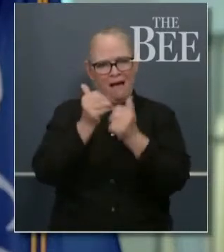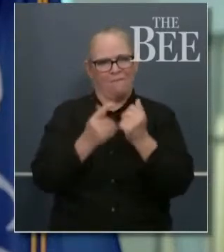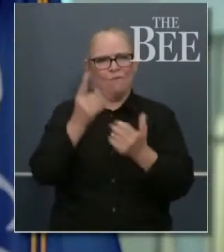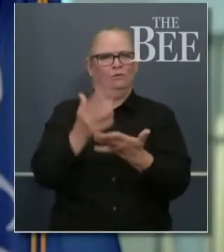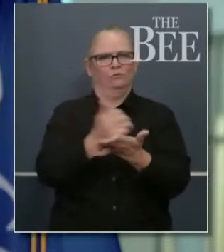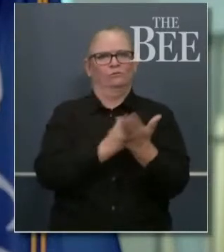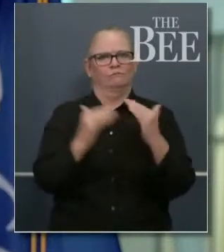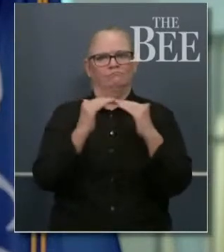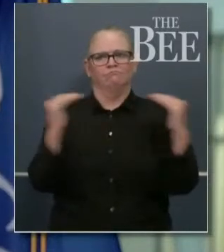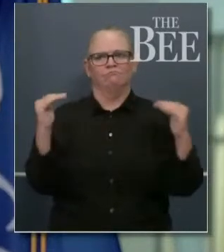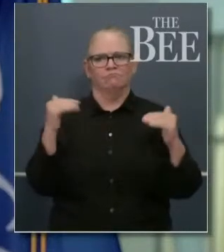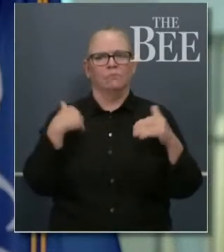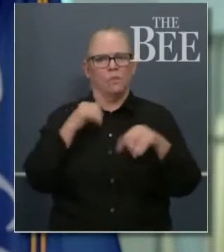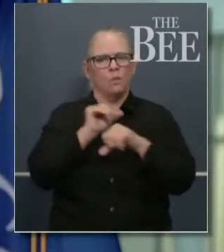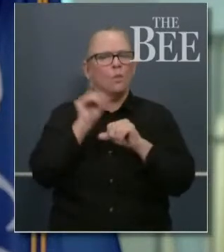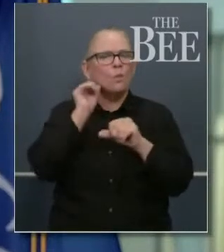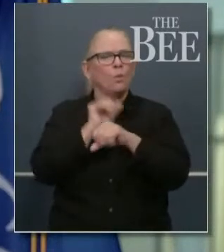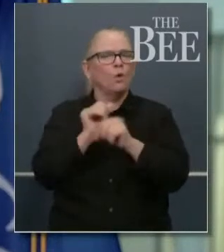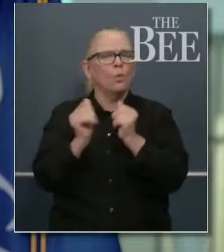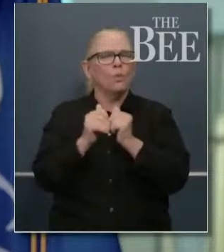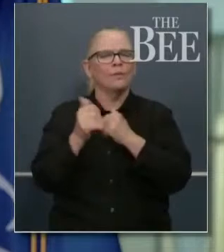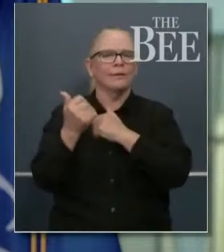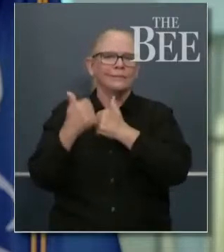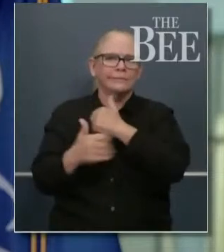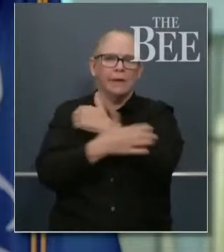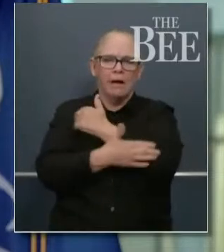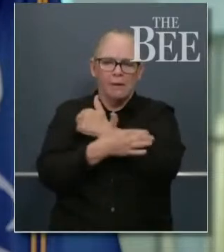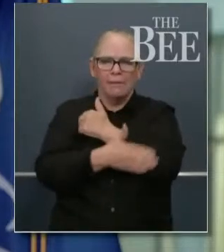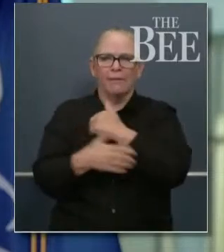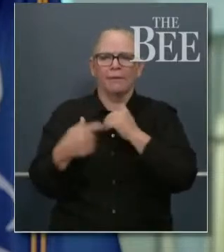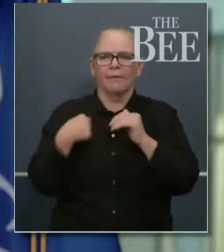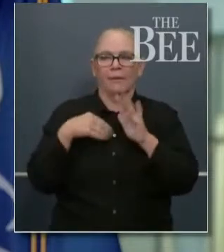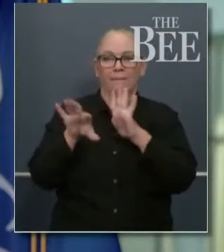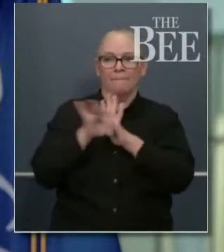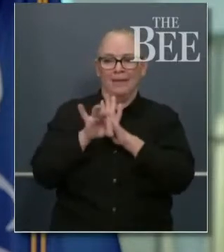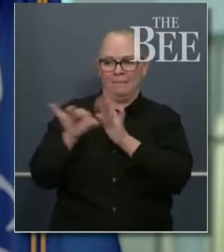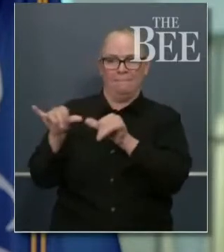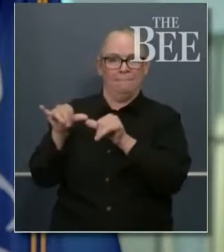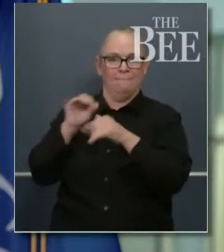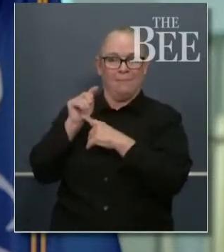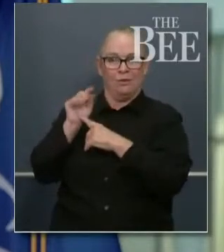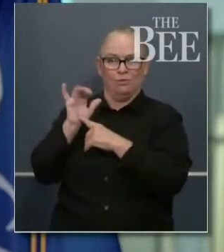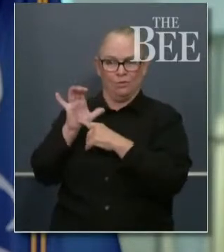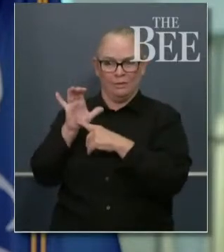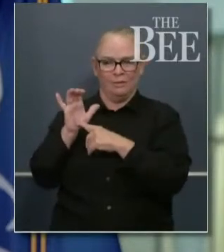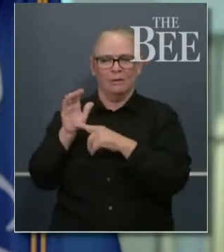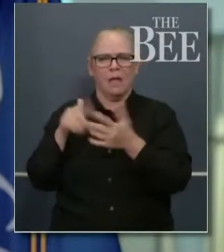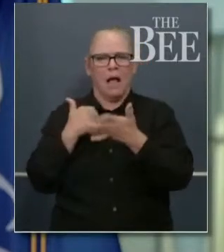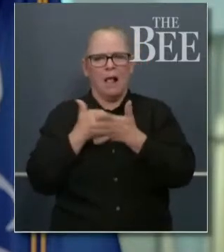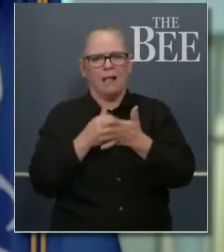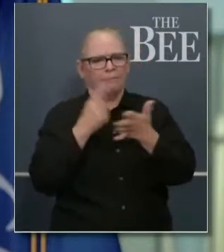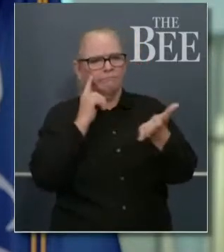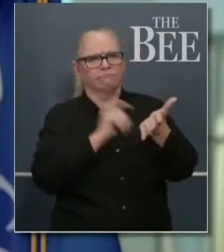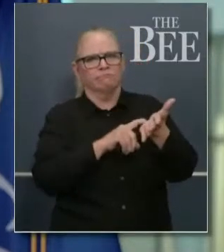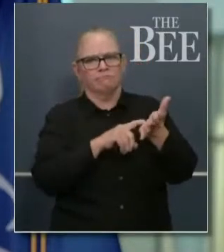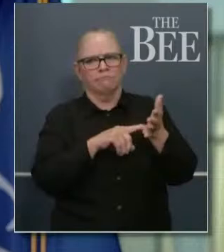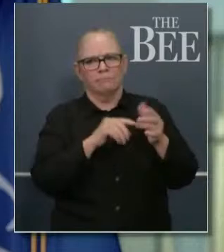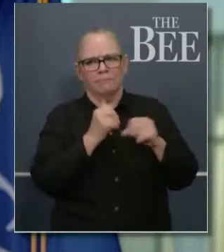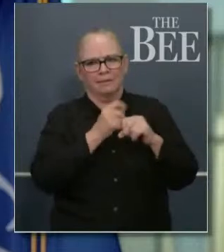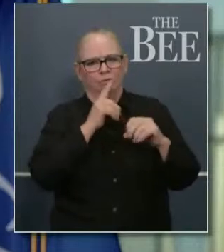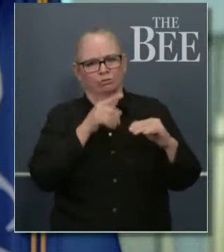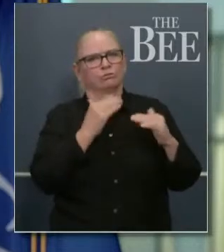with the counties to make sure we choose something that really does get to this equity issue. And as we have